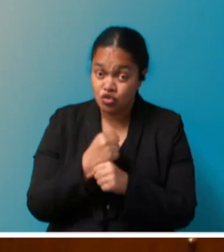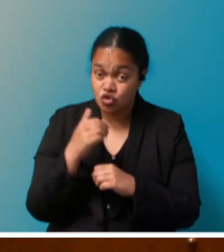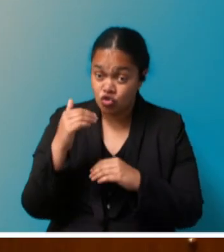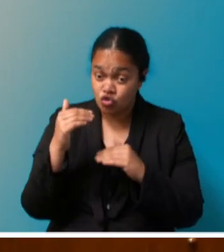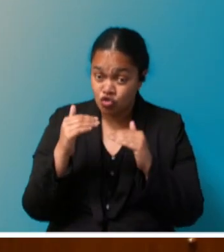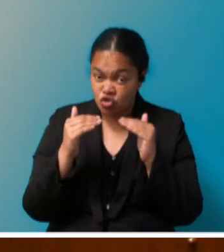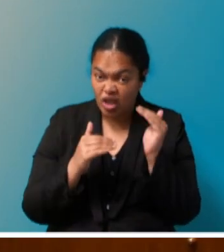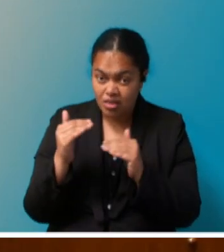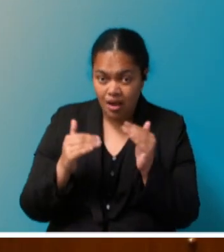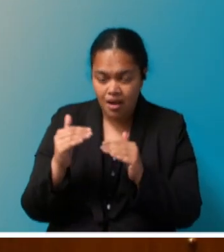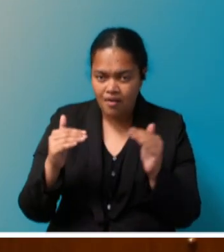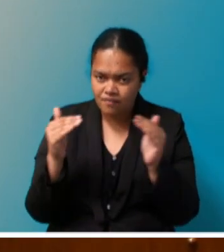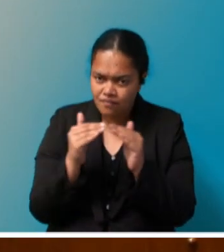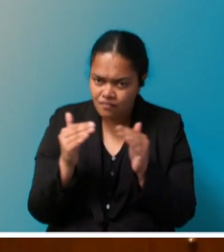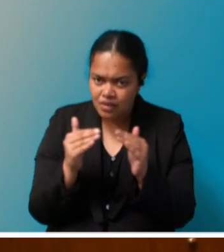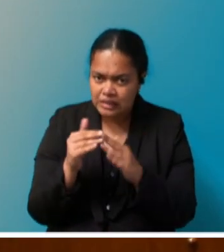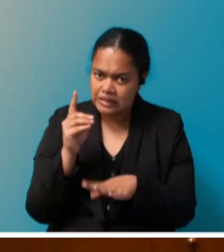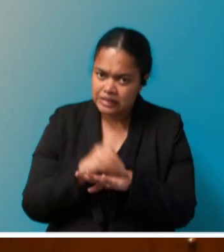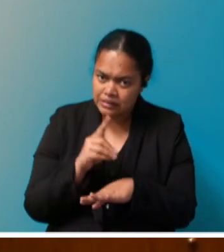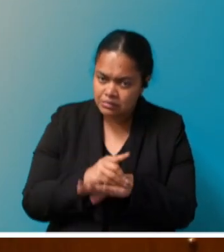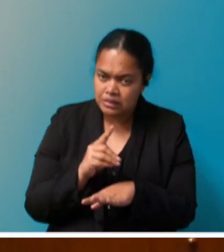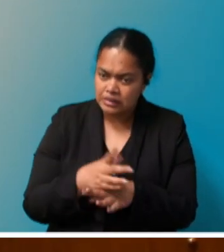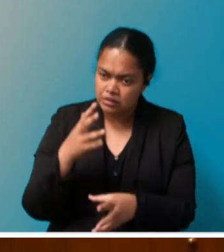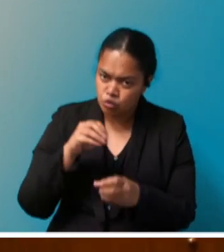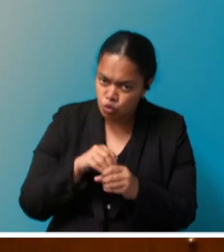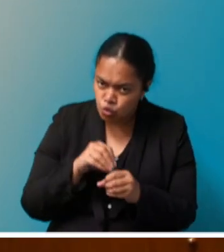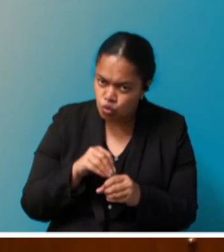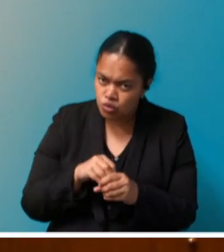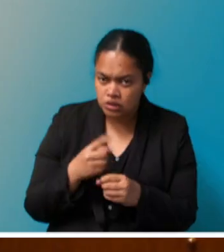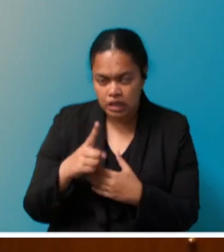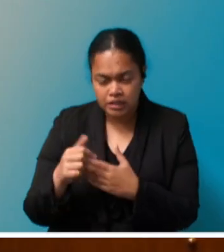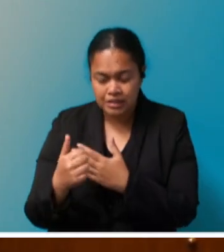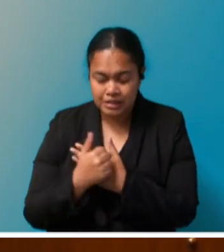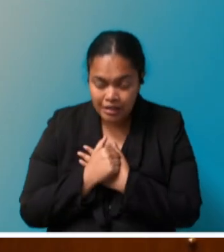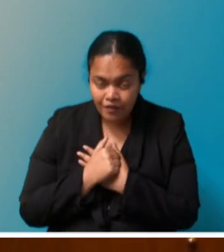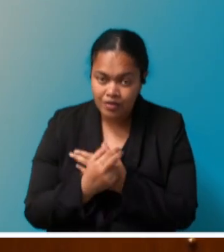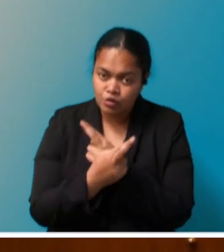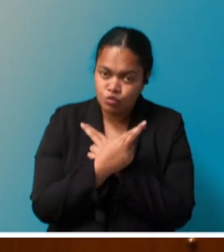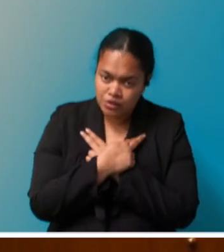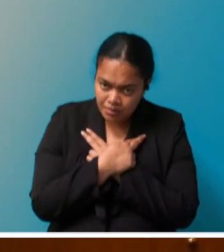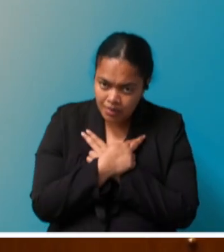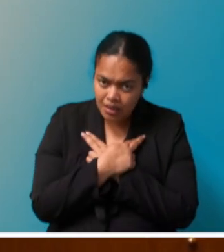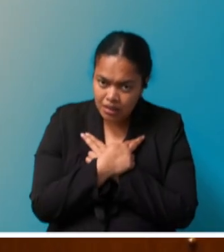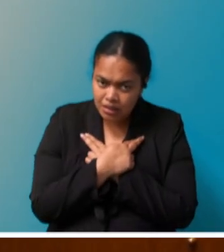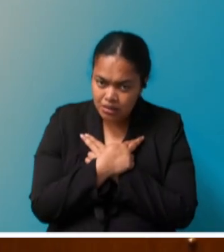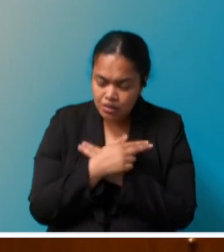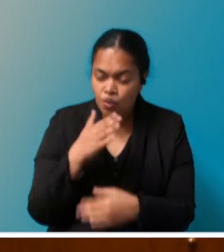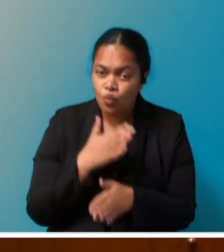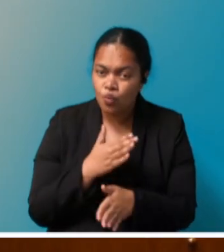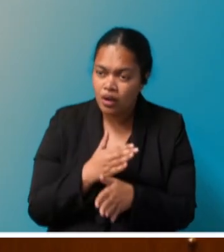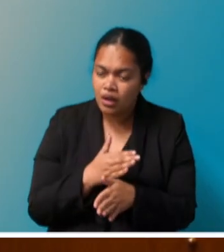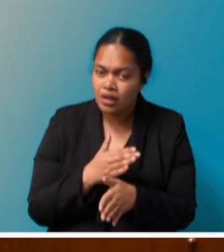and disability inclusion and safe and respectable workplaces.